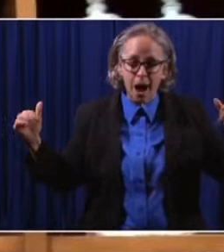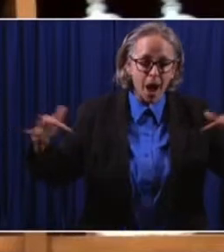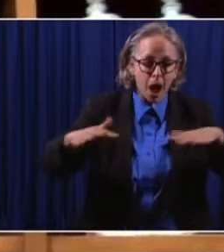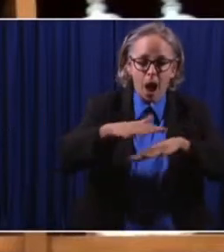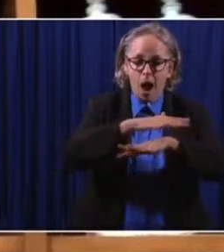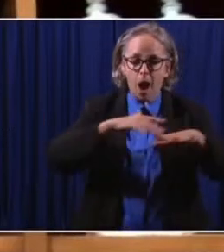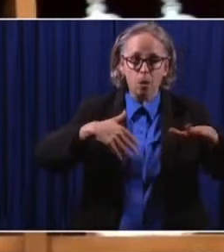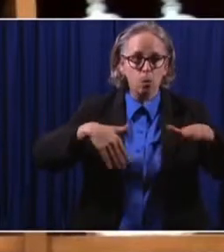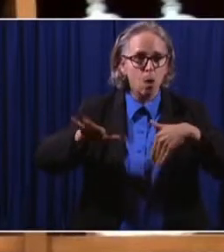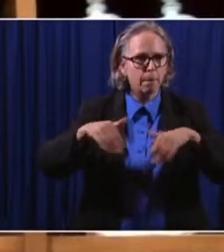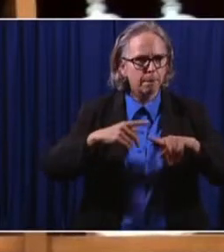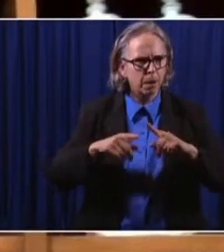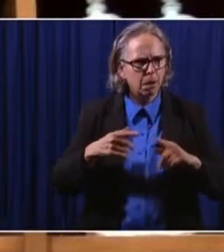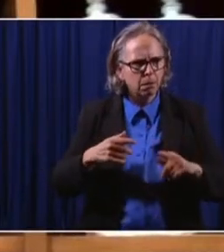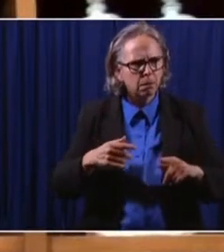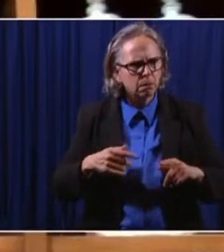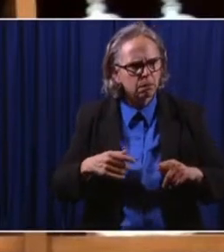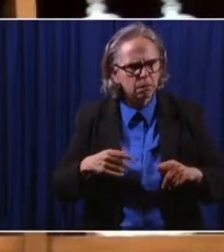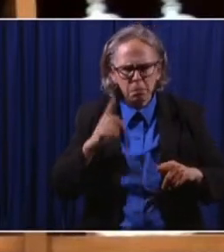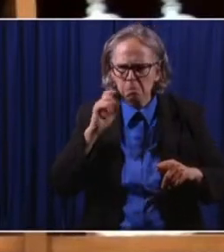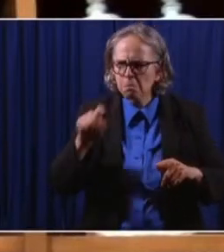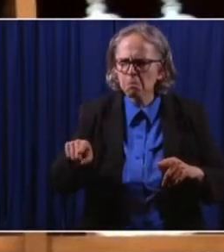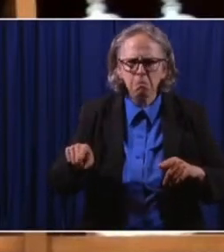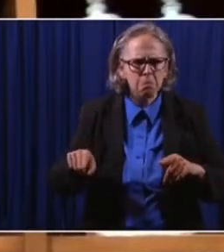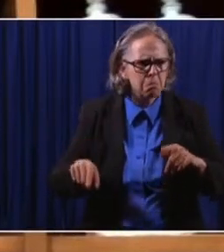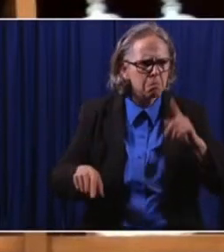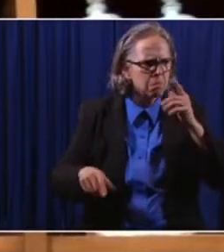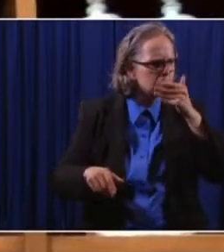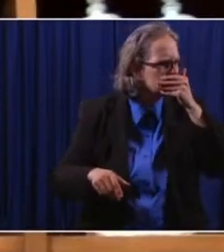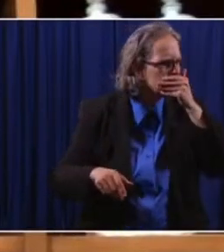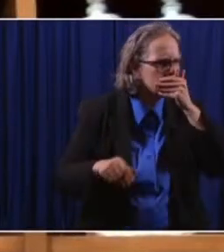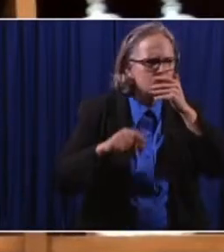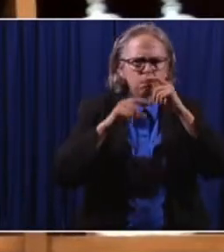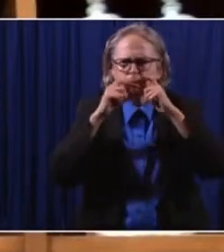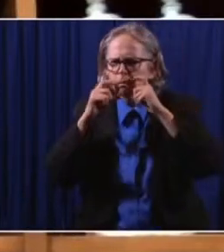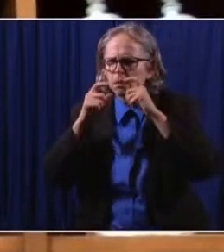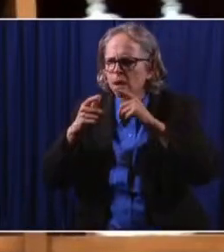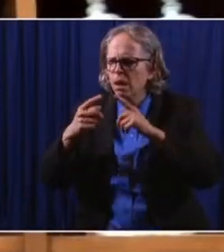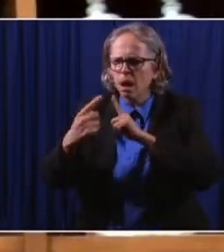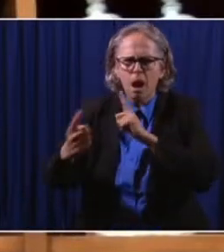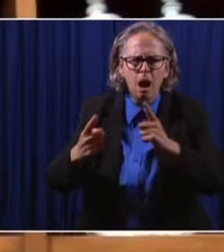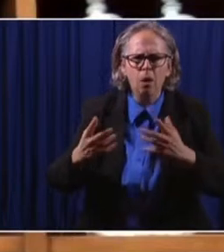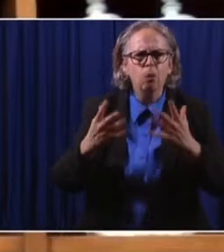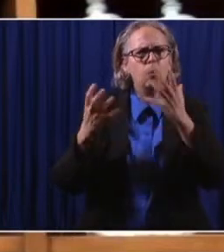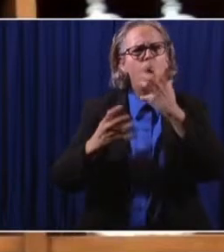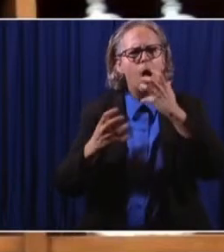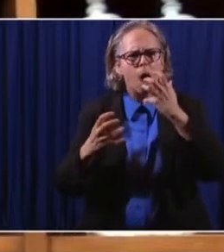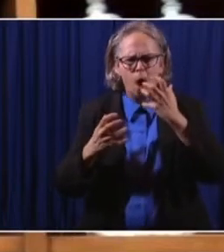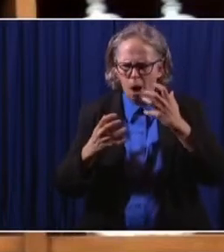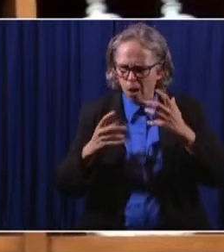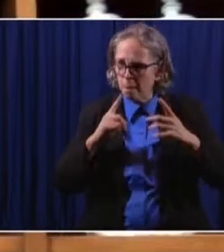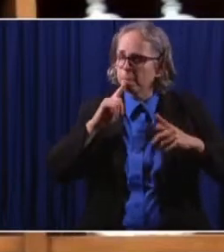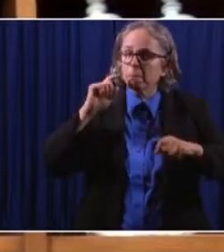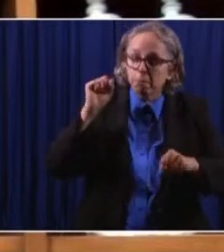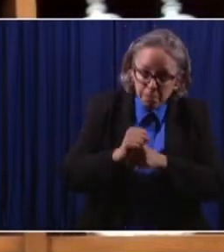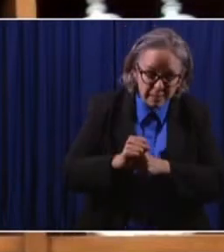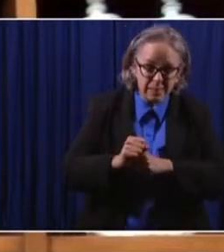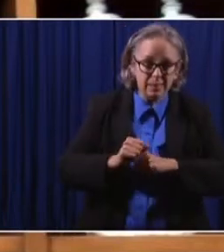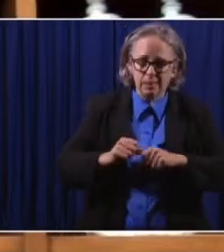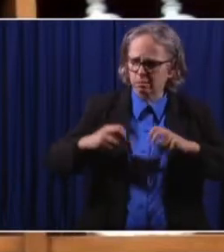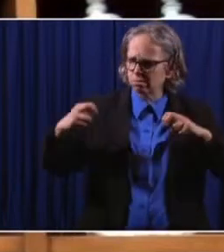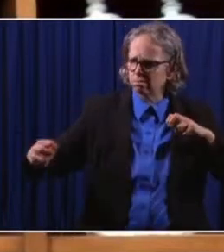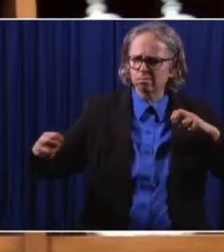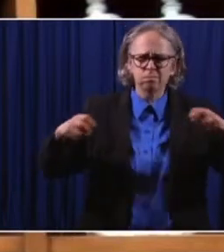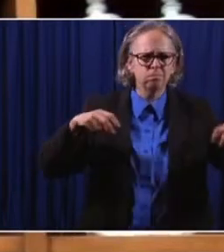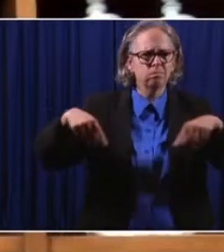it's amazing to be able to see the amount of kids that have their masks on, everybody walking physically distant and making sure to stay safe. So it's been a